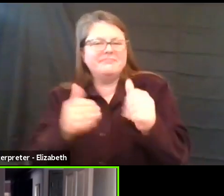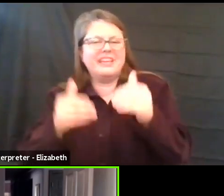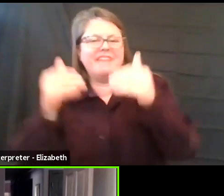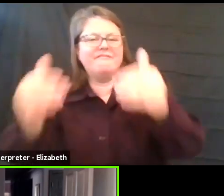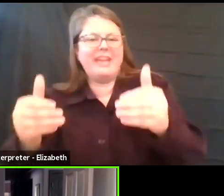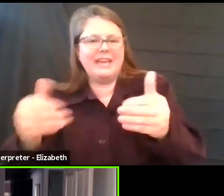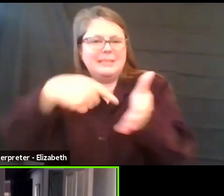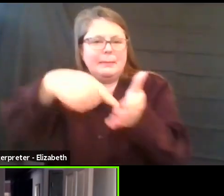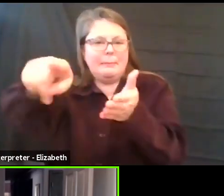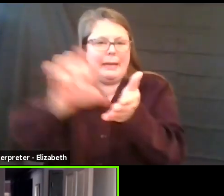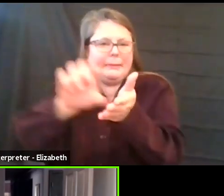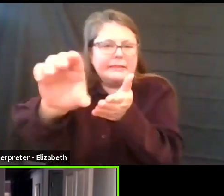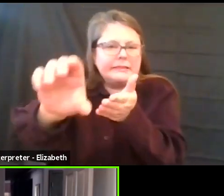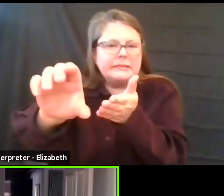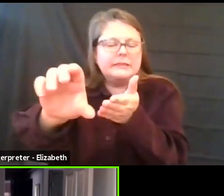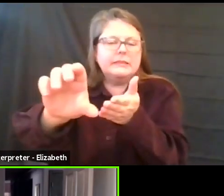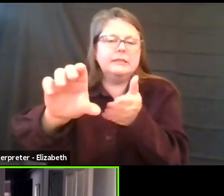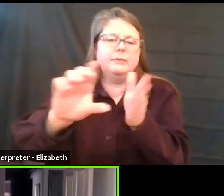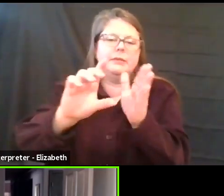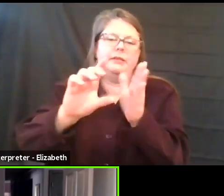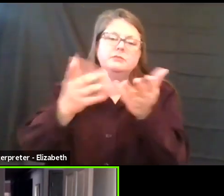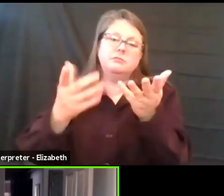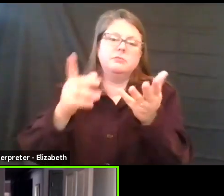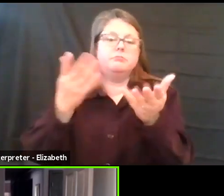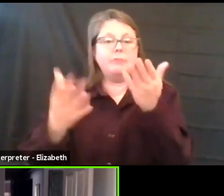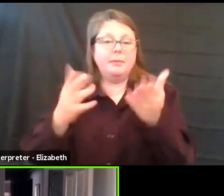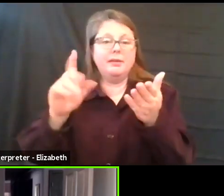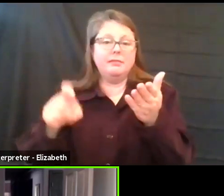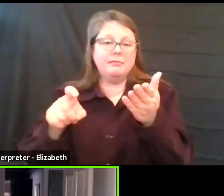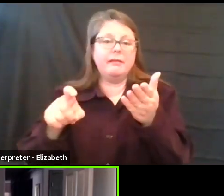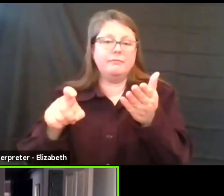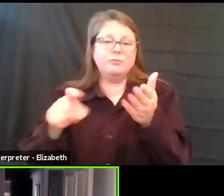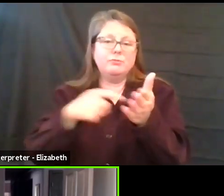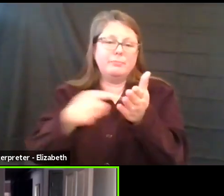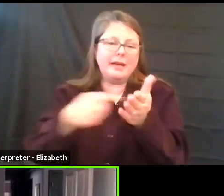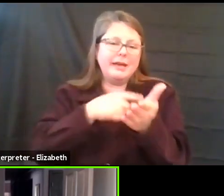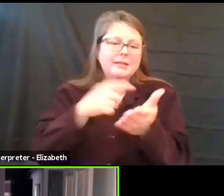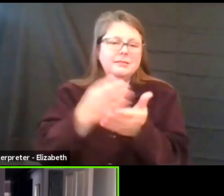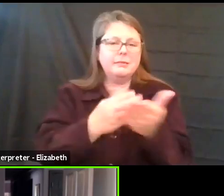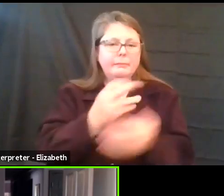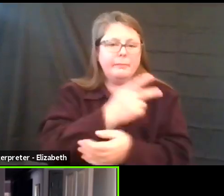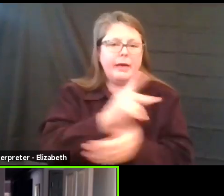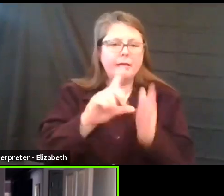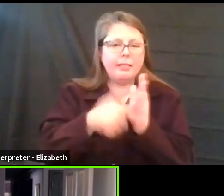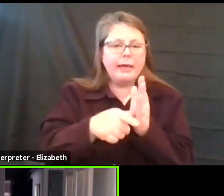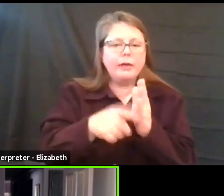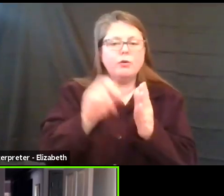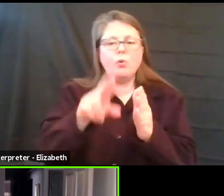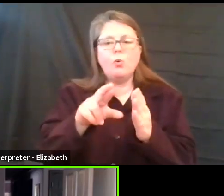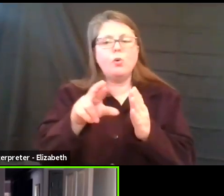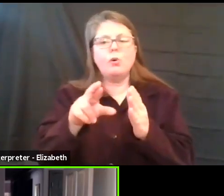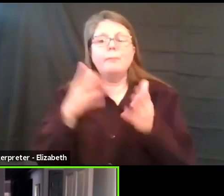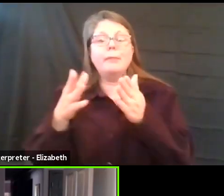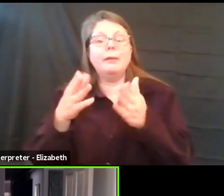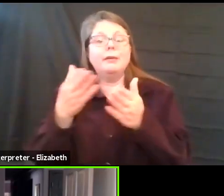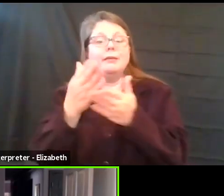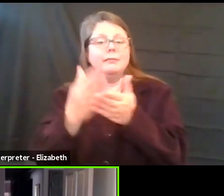may do the same thing with personal property, offer to pay a portion of the personal property coverage so you can start replacing your property.